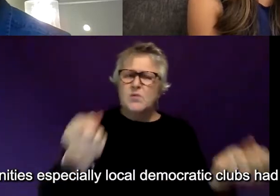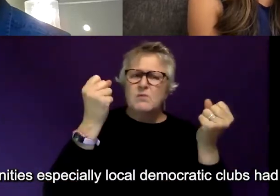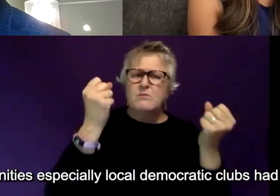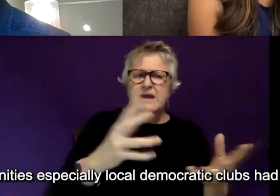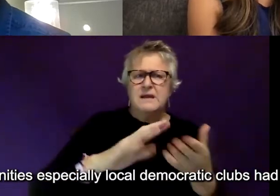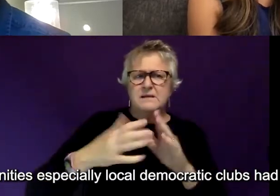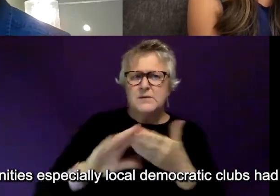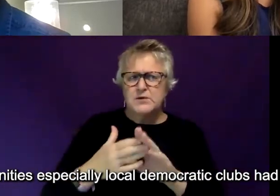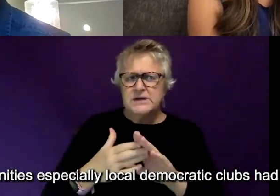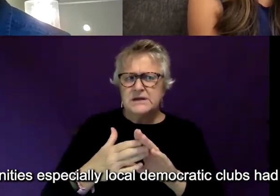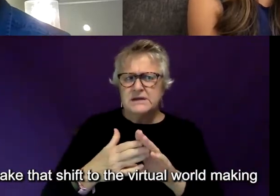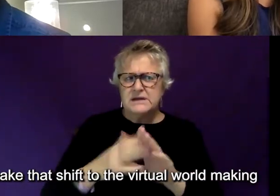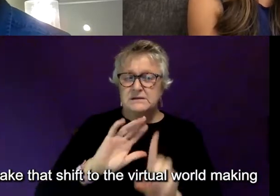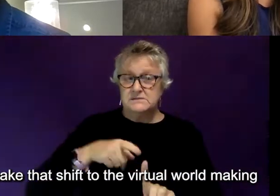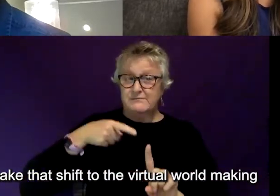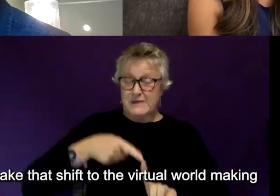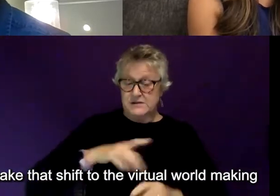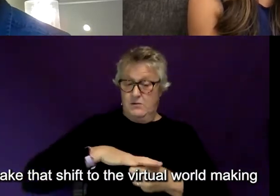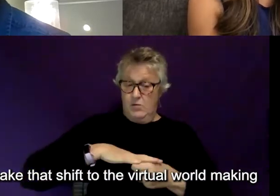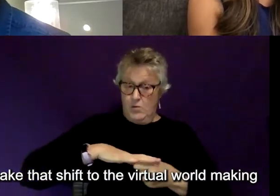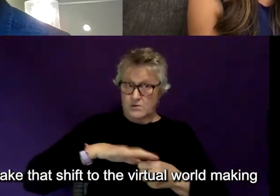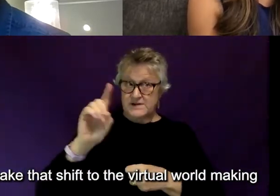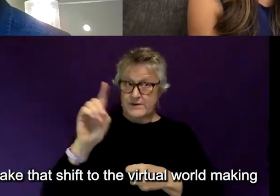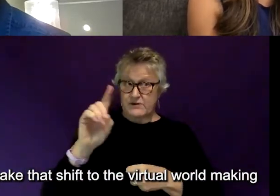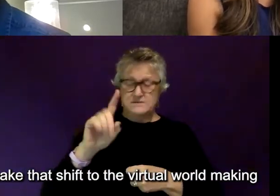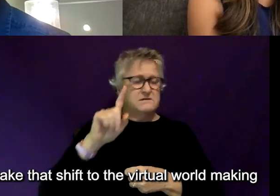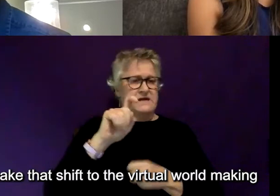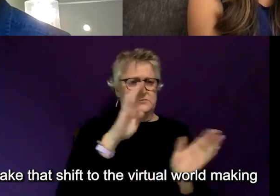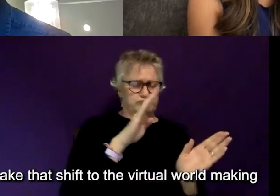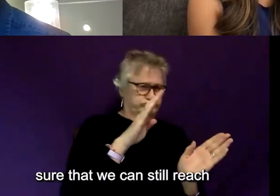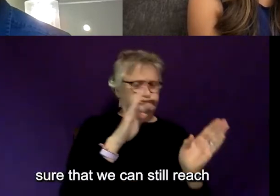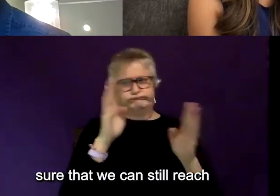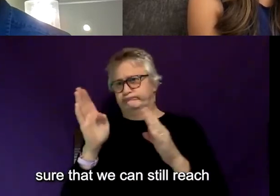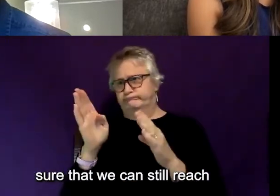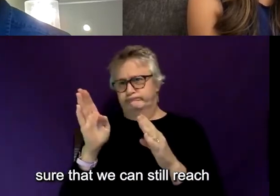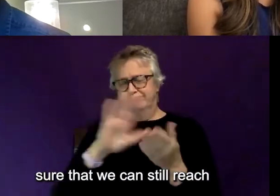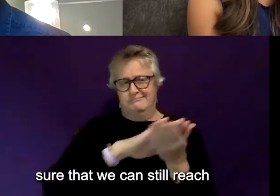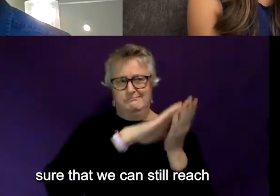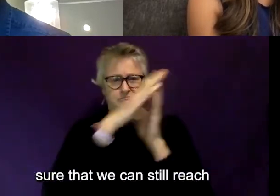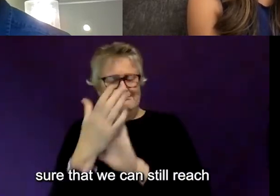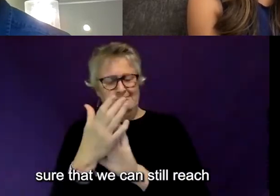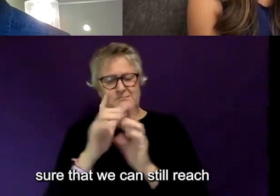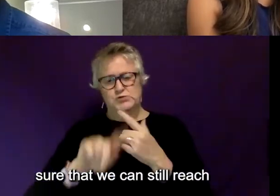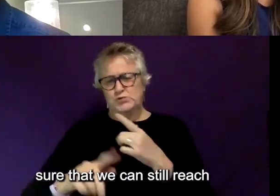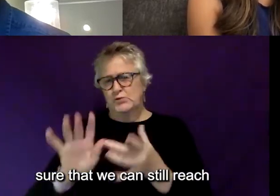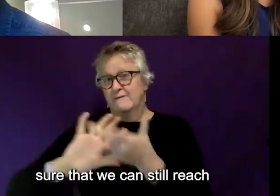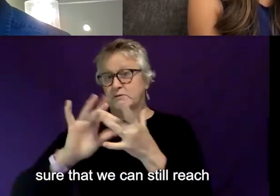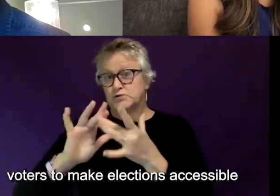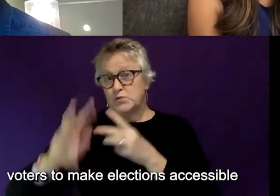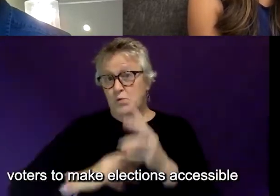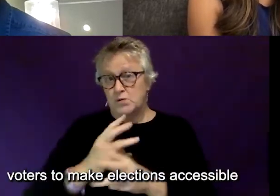especially local Democratic clubs, had to make that shift to the virtual world, making sure that we could still